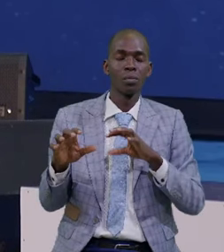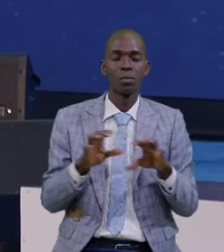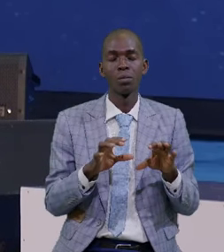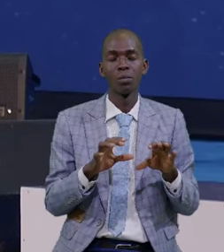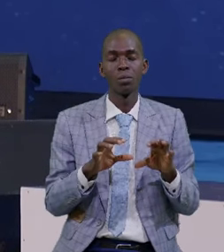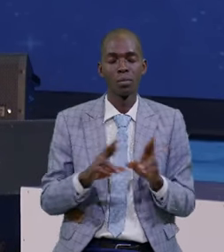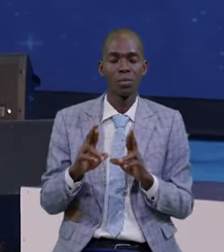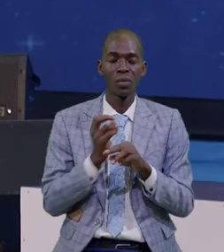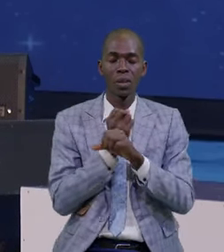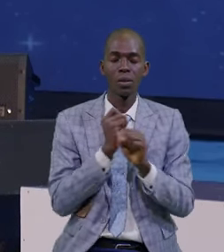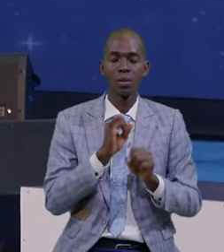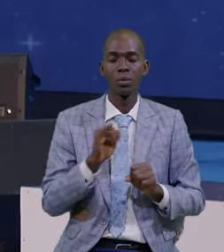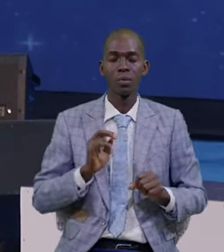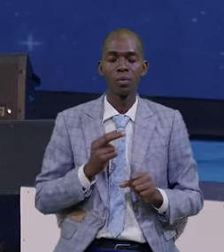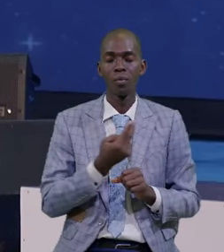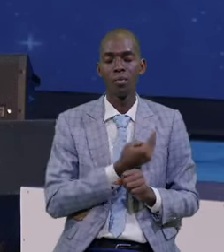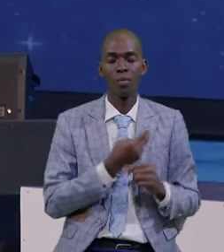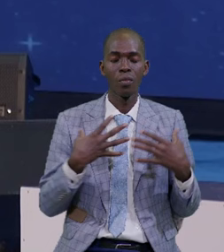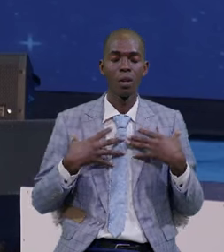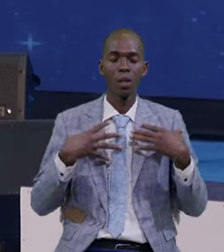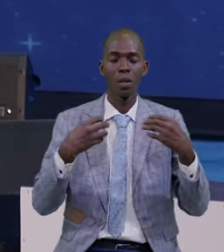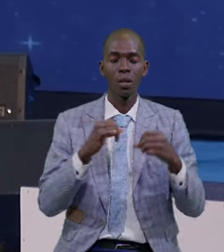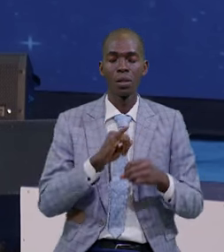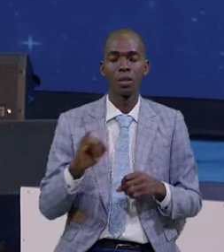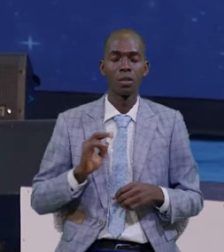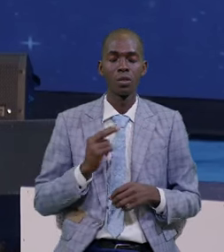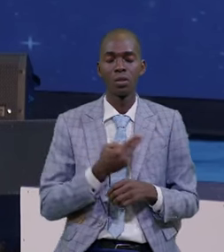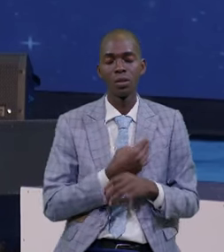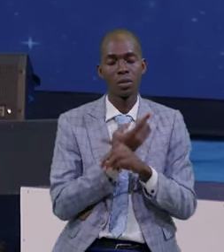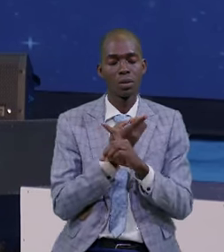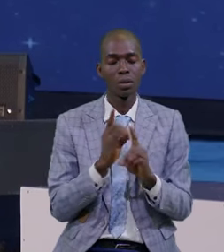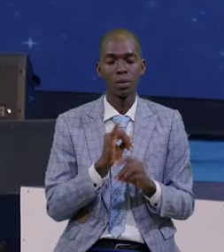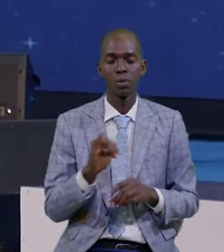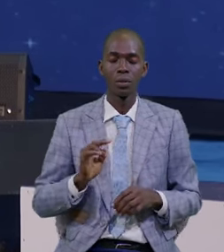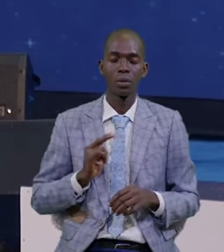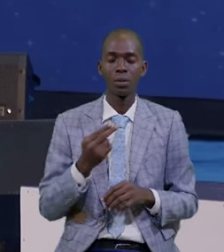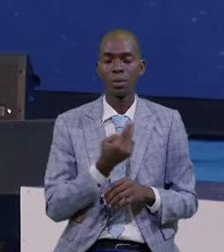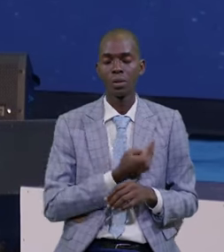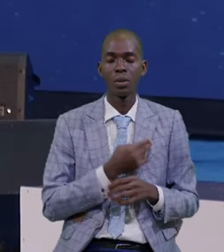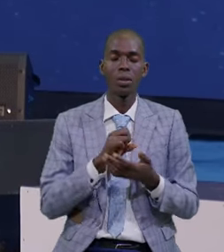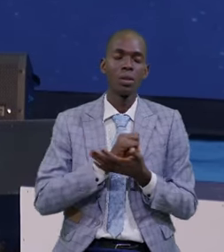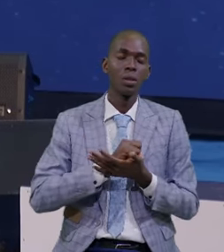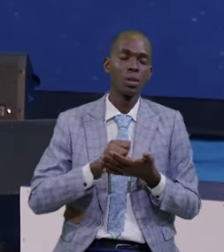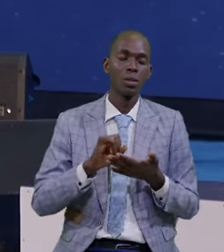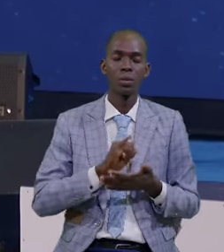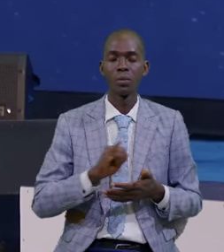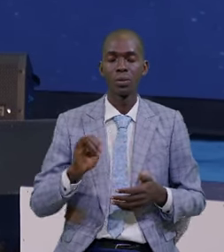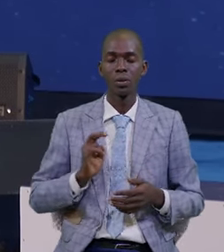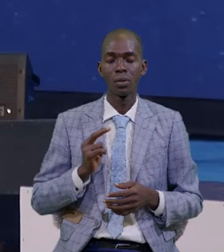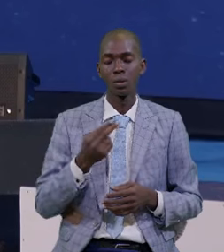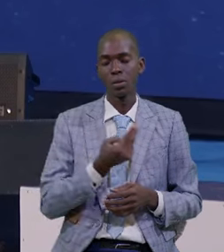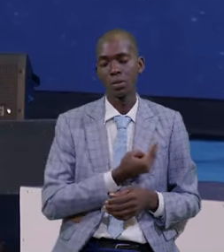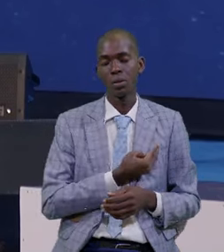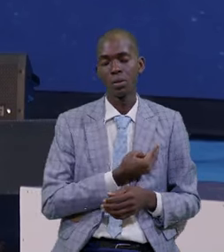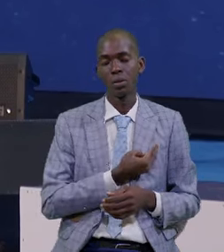us, healing us, delivering us, sanctifying us,